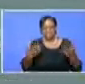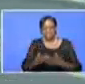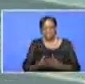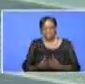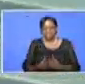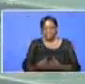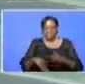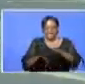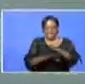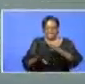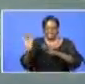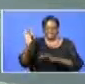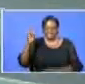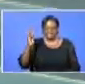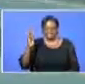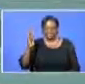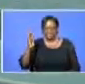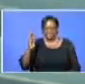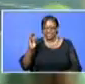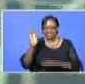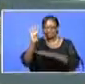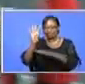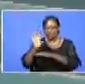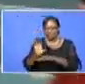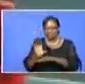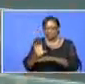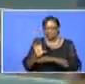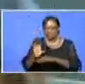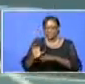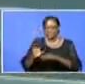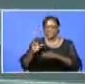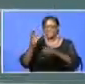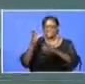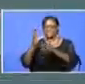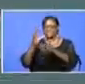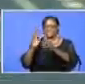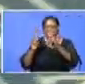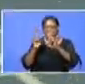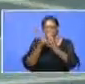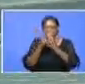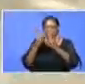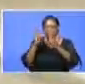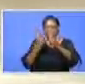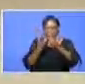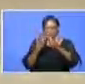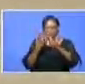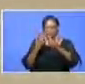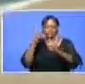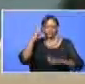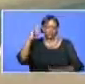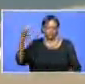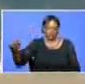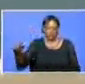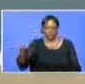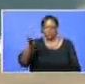to the under-17 boys 400-meter finals. Wendell Miller captured Team Bahamas' third gold medal with a time